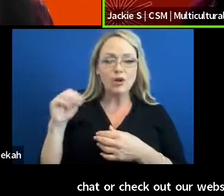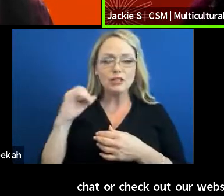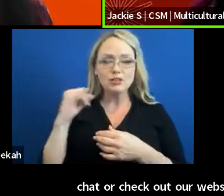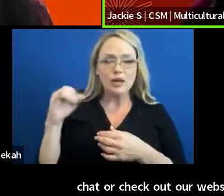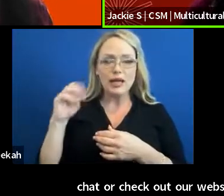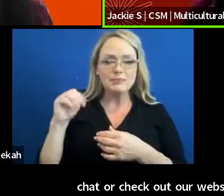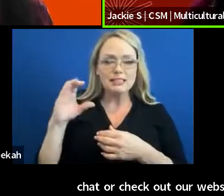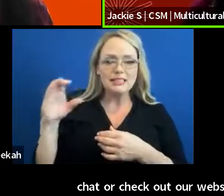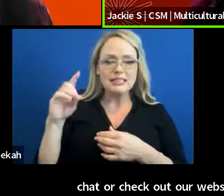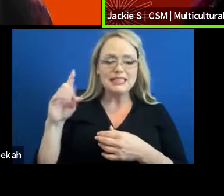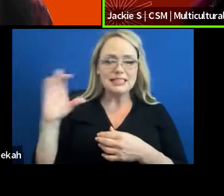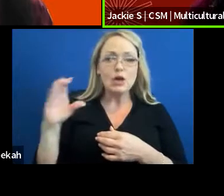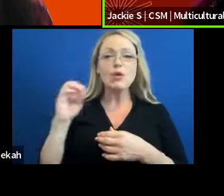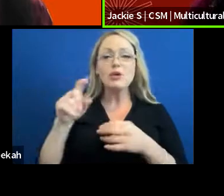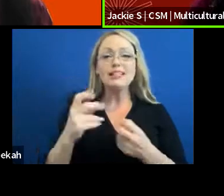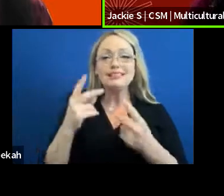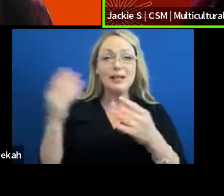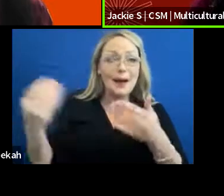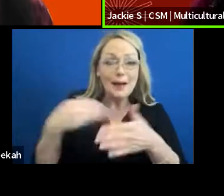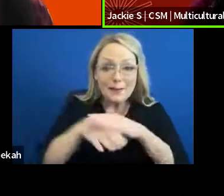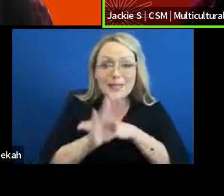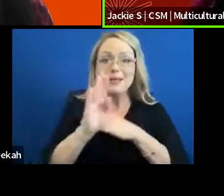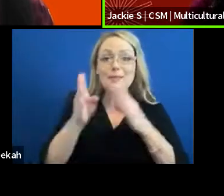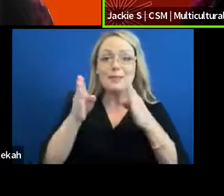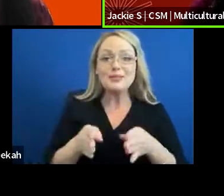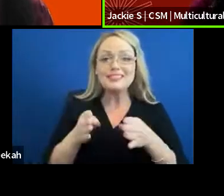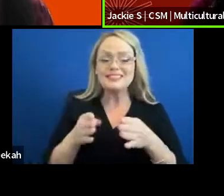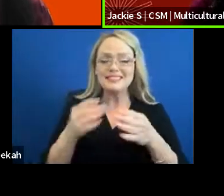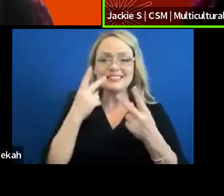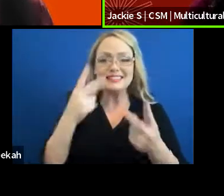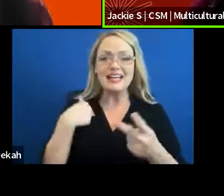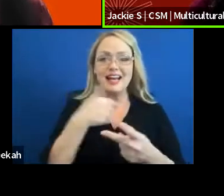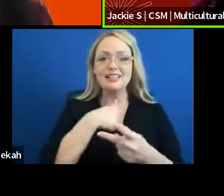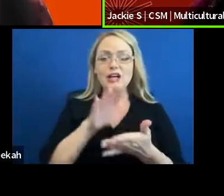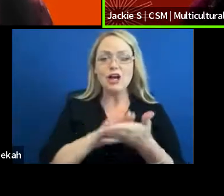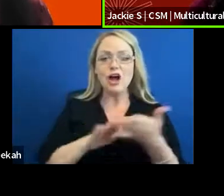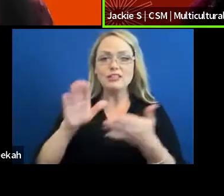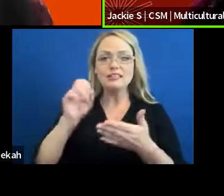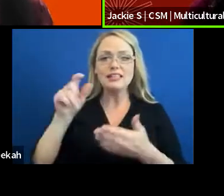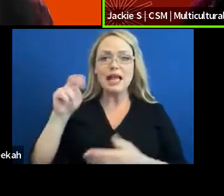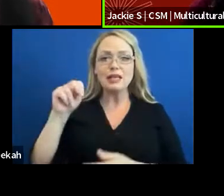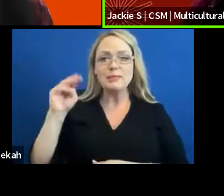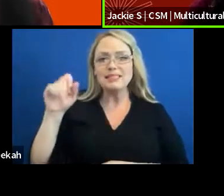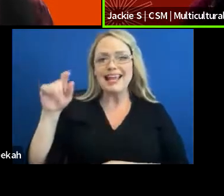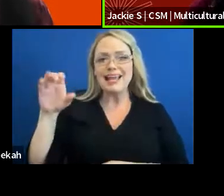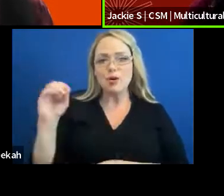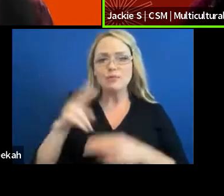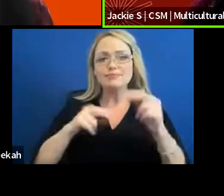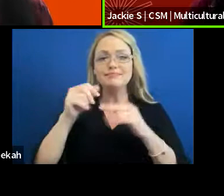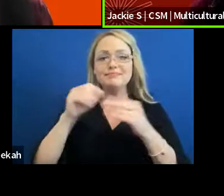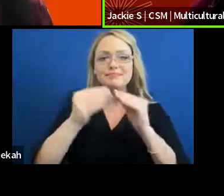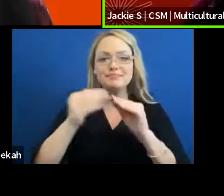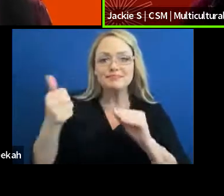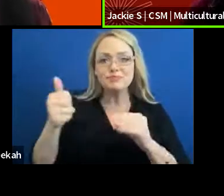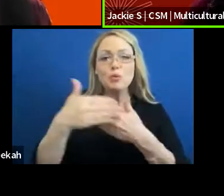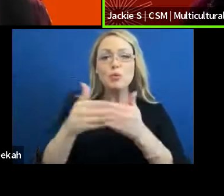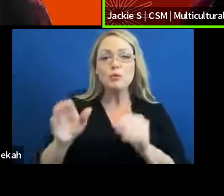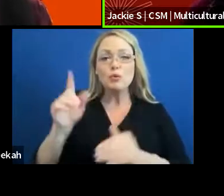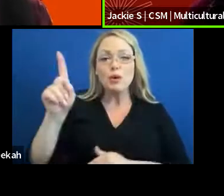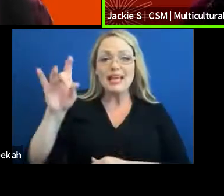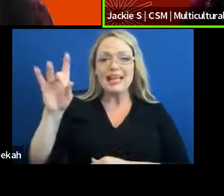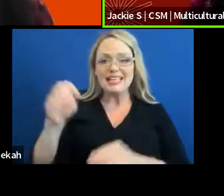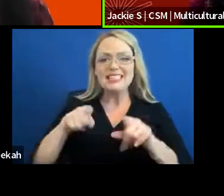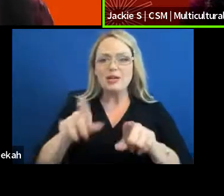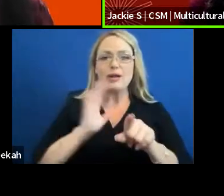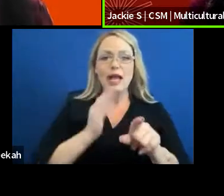CSM_MCCDC or visit us in person at the center at College of San Mateo, Building 10, Room 180 during operating hours and